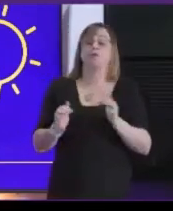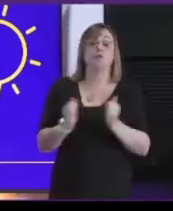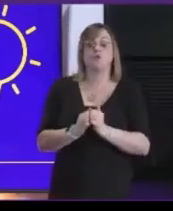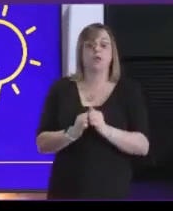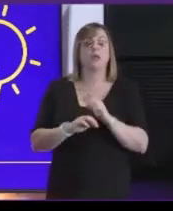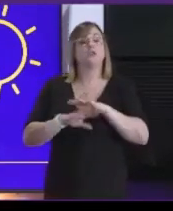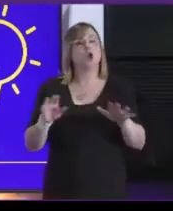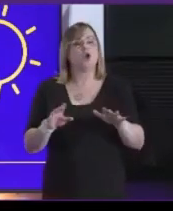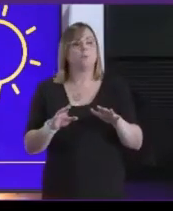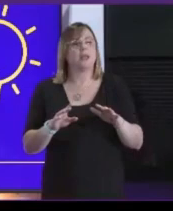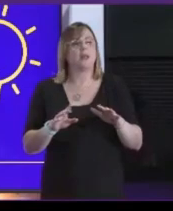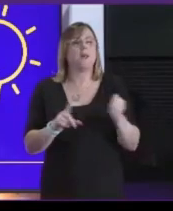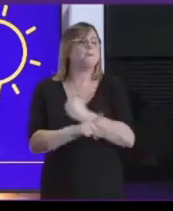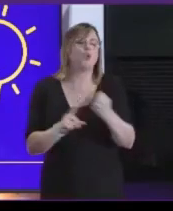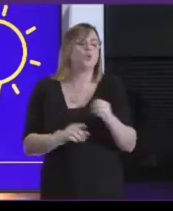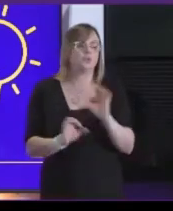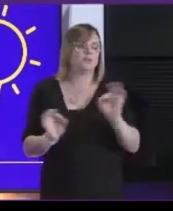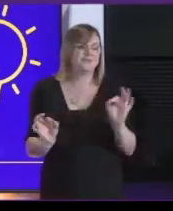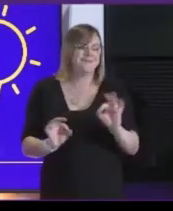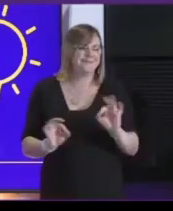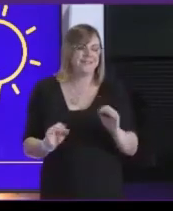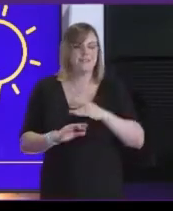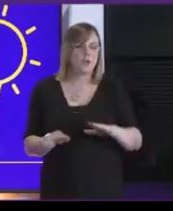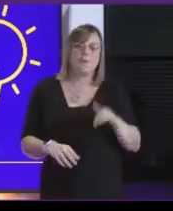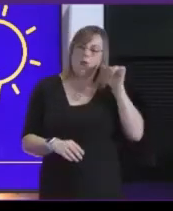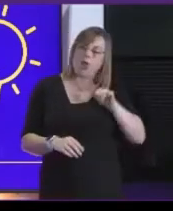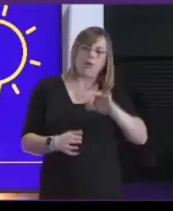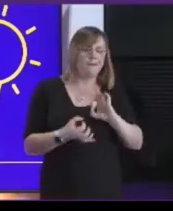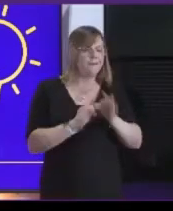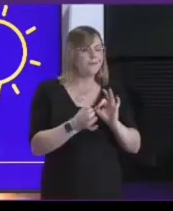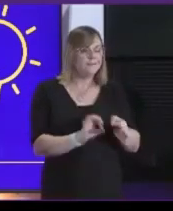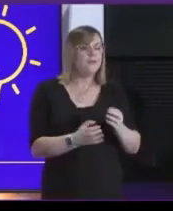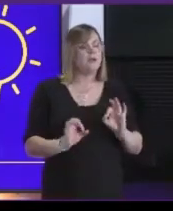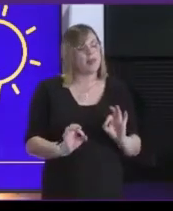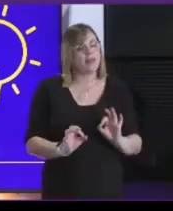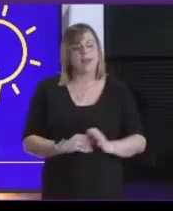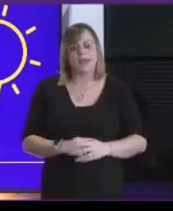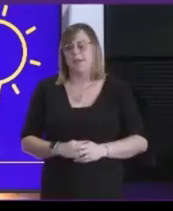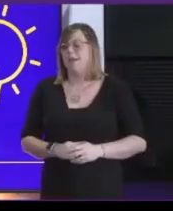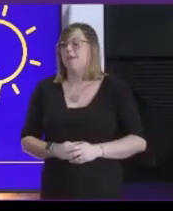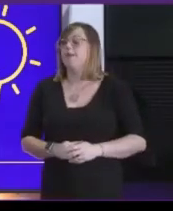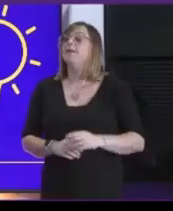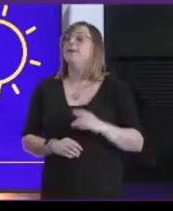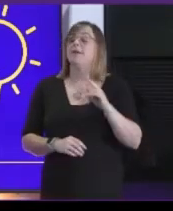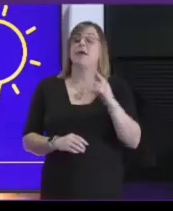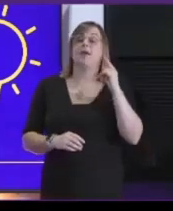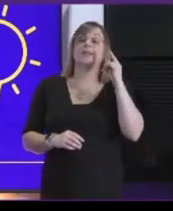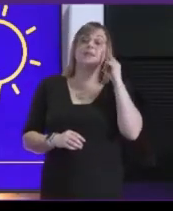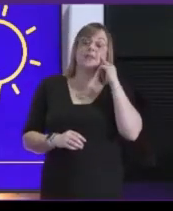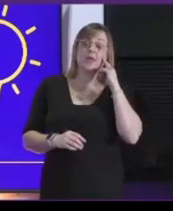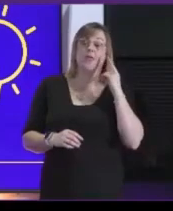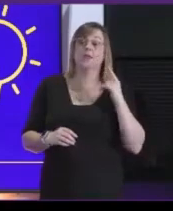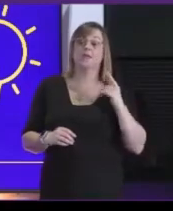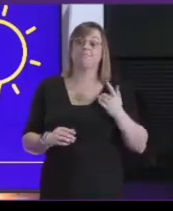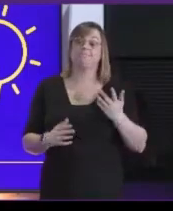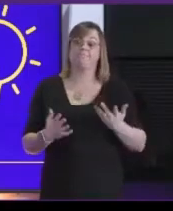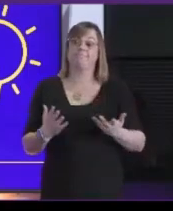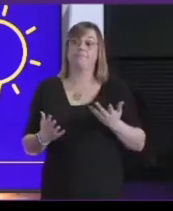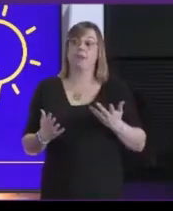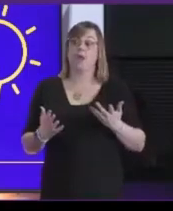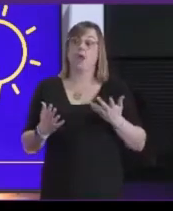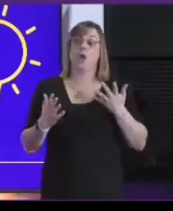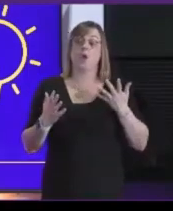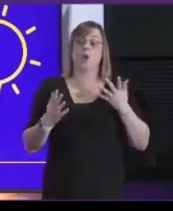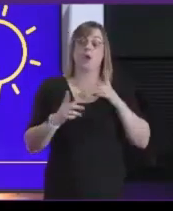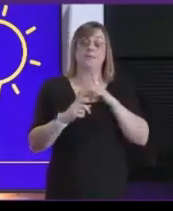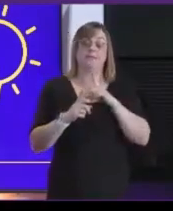been misused at all. But I think also it's very important to note that I think we are standing on the threshold, you know, of a shift